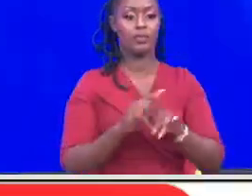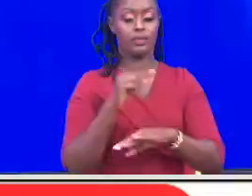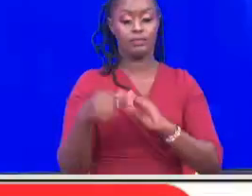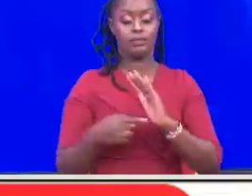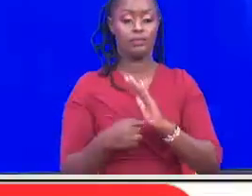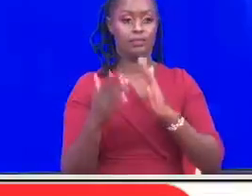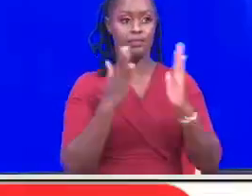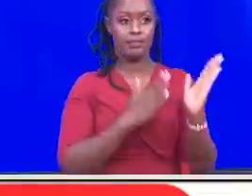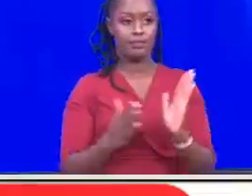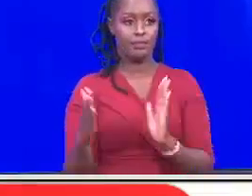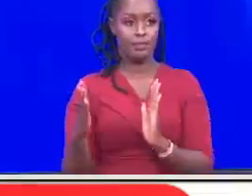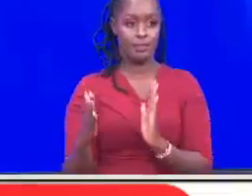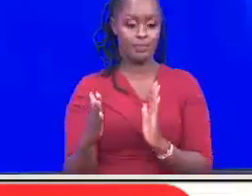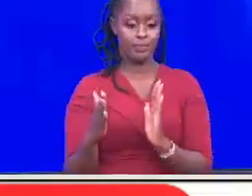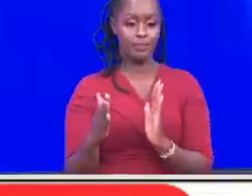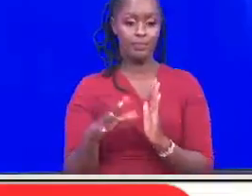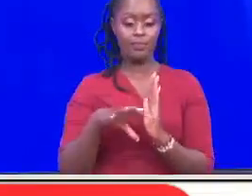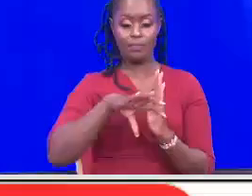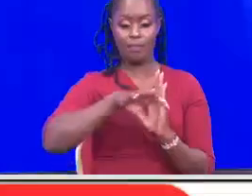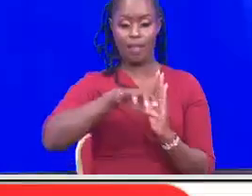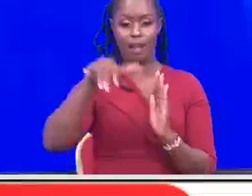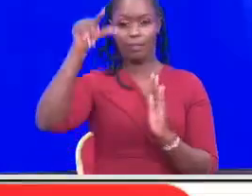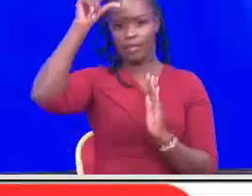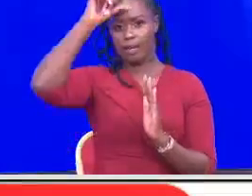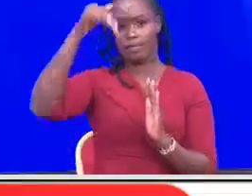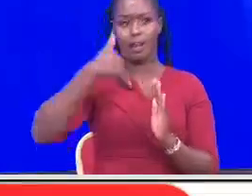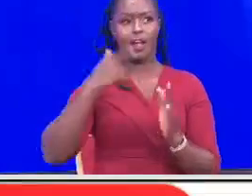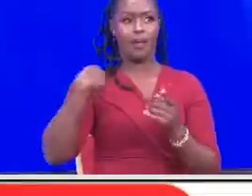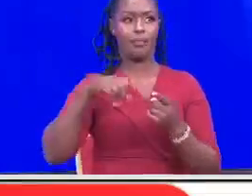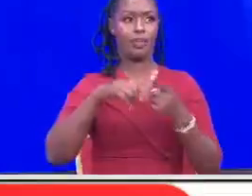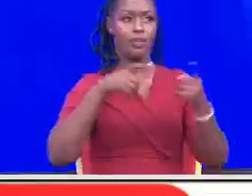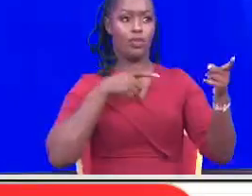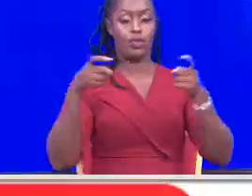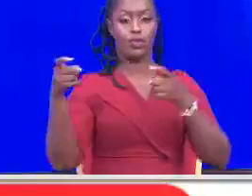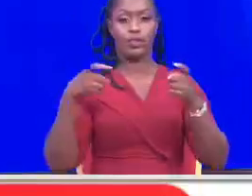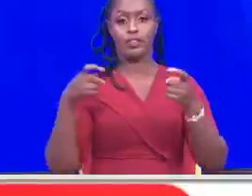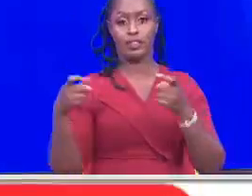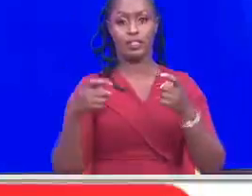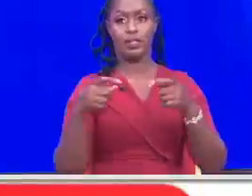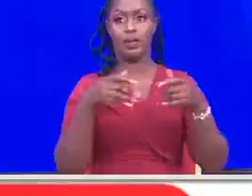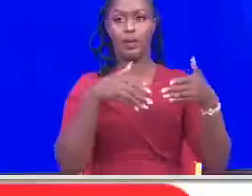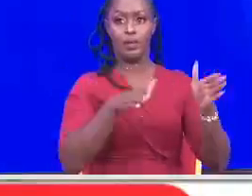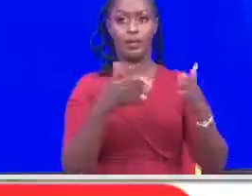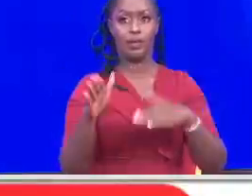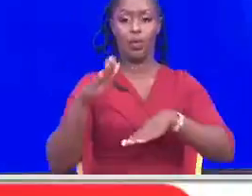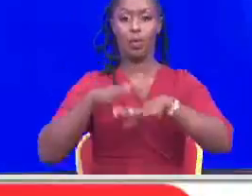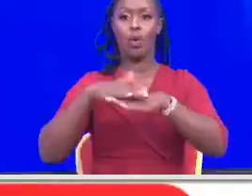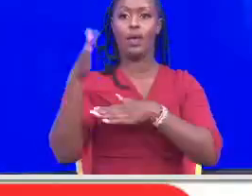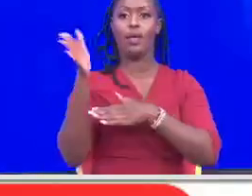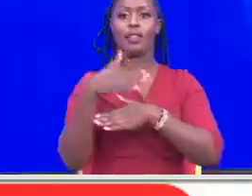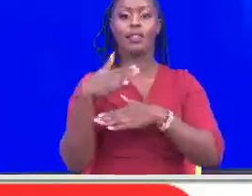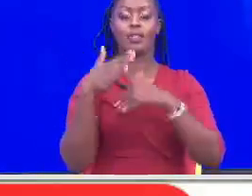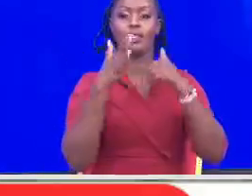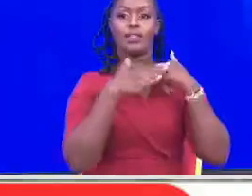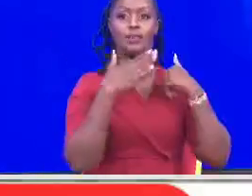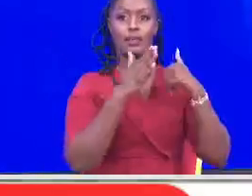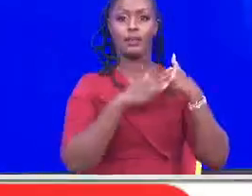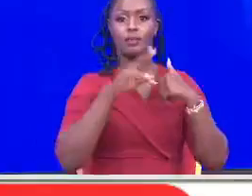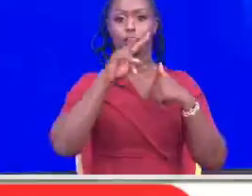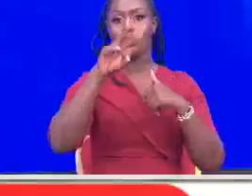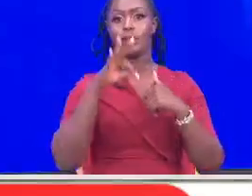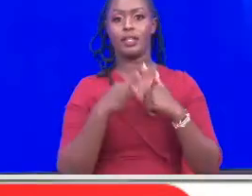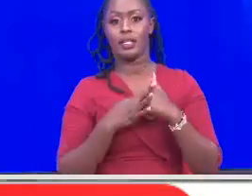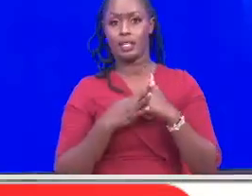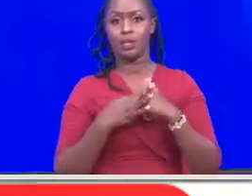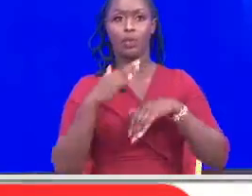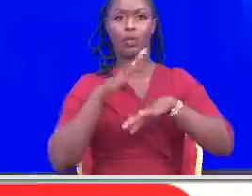Excellency, the county governments have been coordinating a response mechanism. As of Thursday, September 28th, only 23 counties